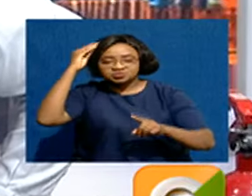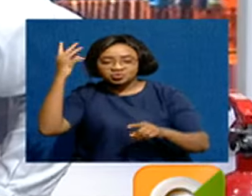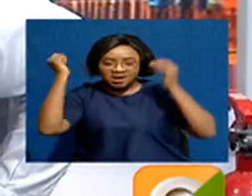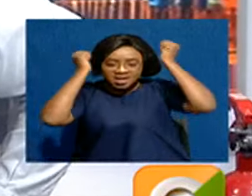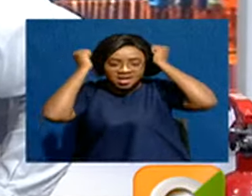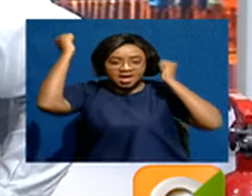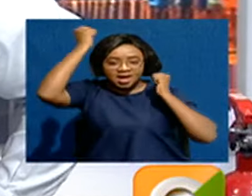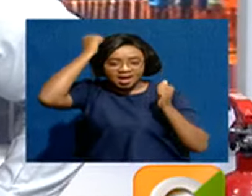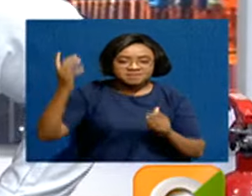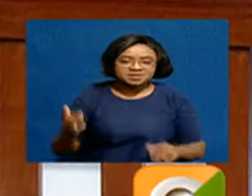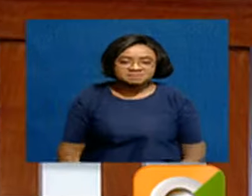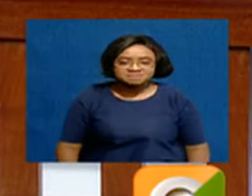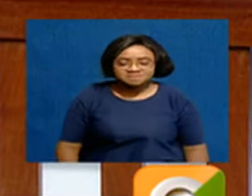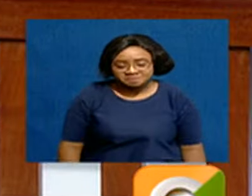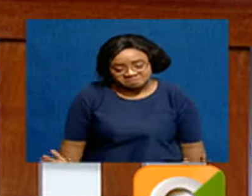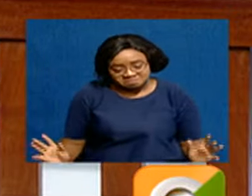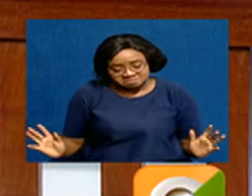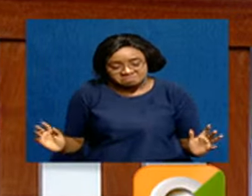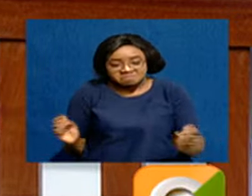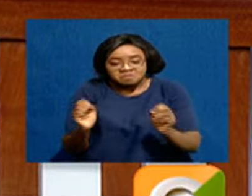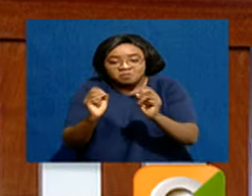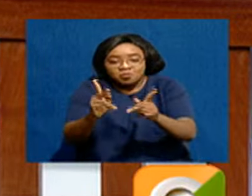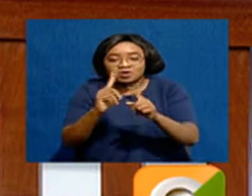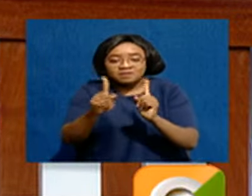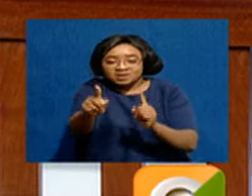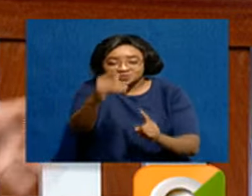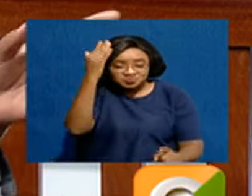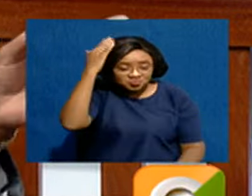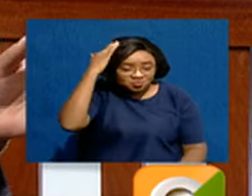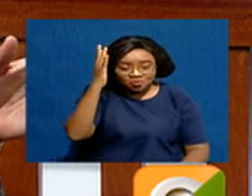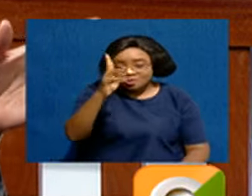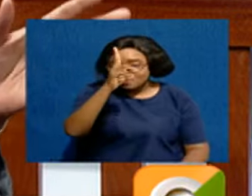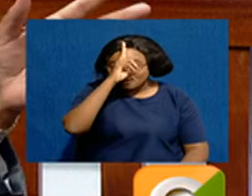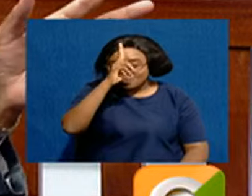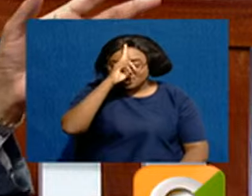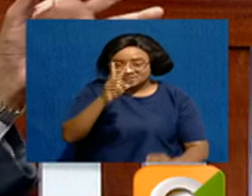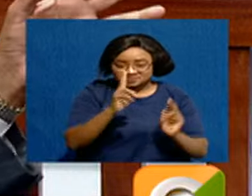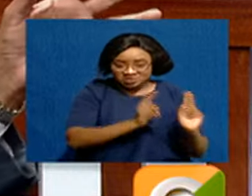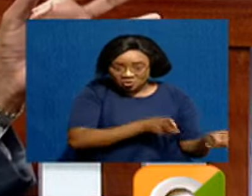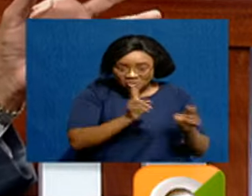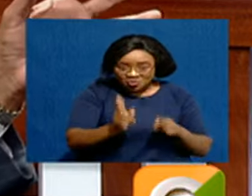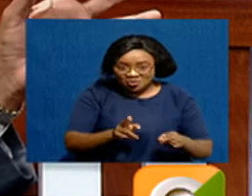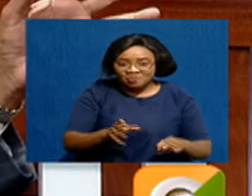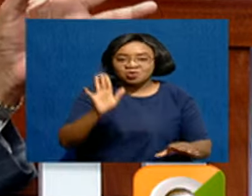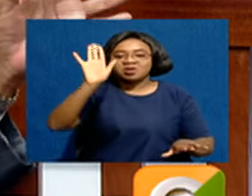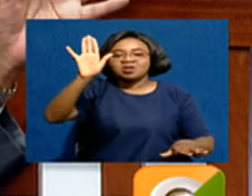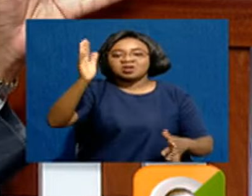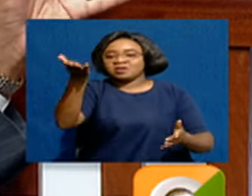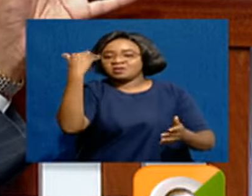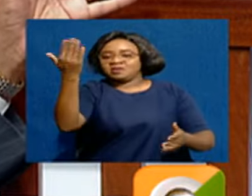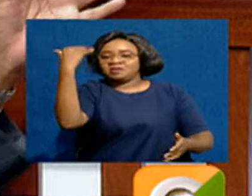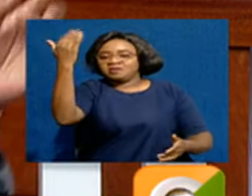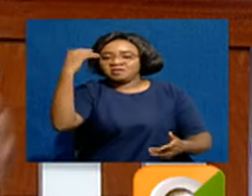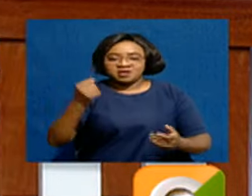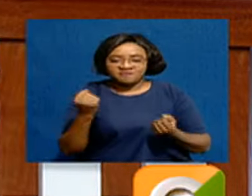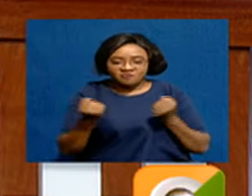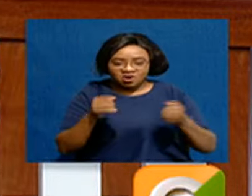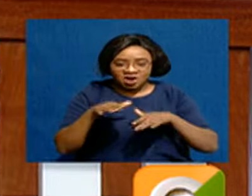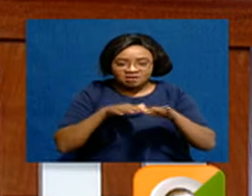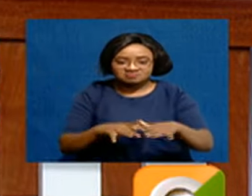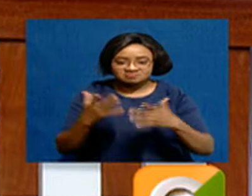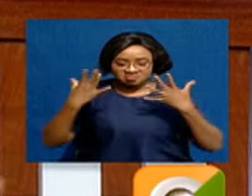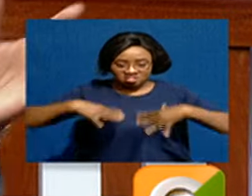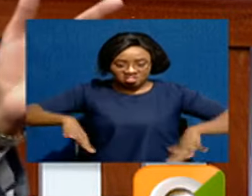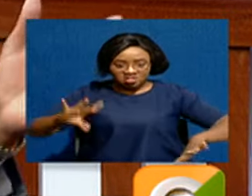yeah. Even, you know, the police, it's not the police, the normal police traffic. The ones we see in Nairobi. Blue, no.